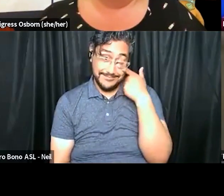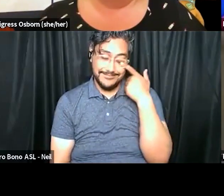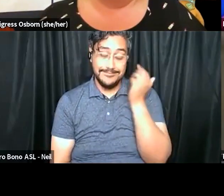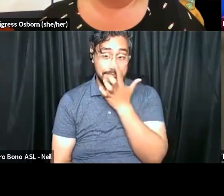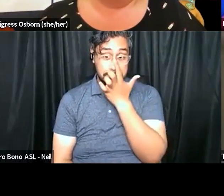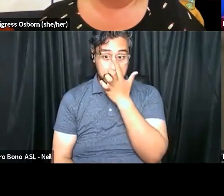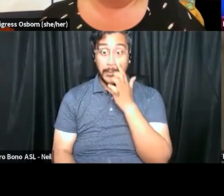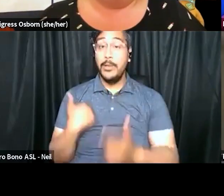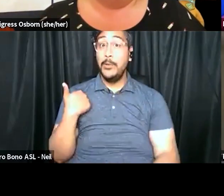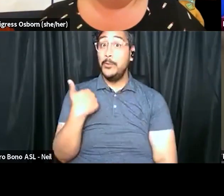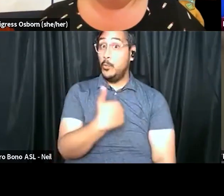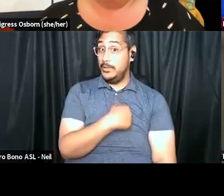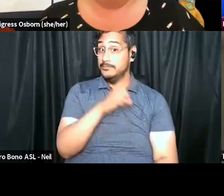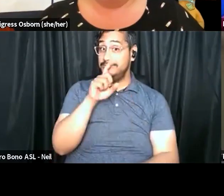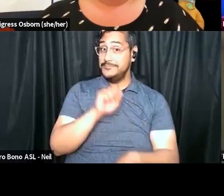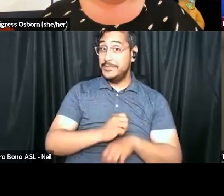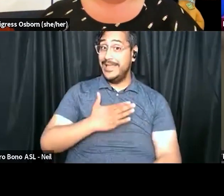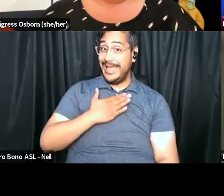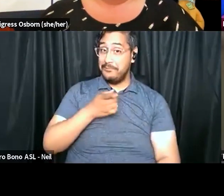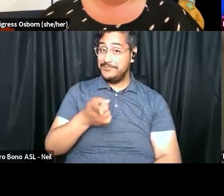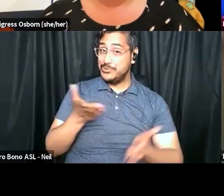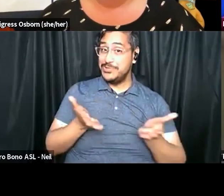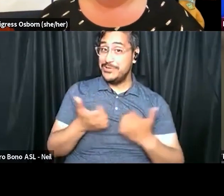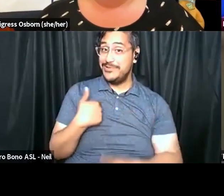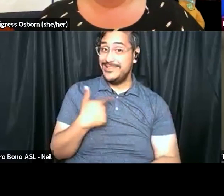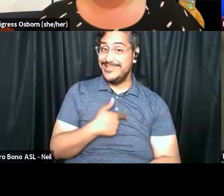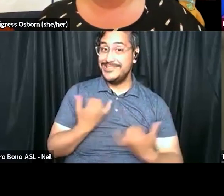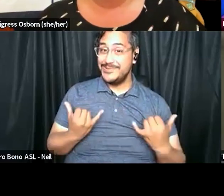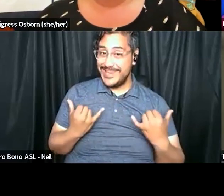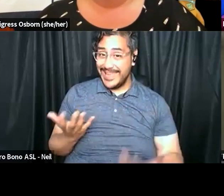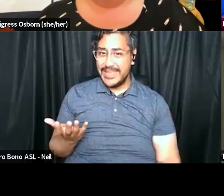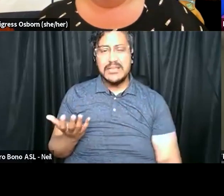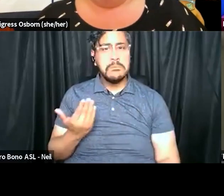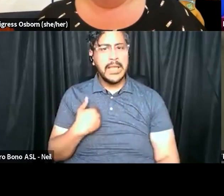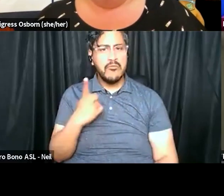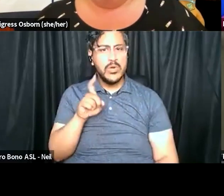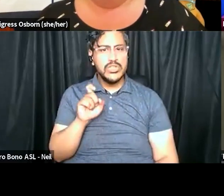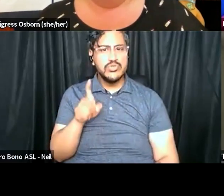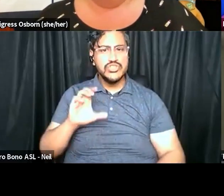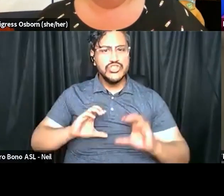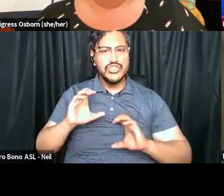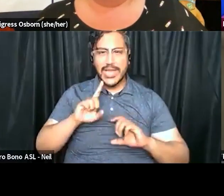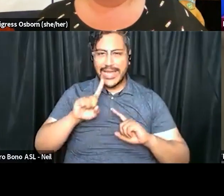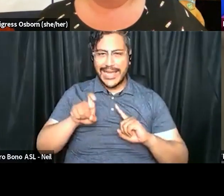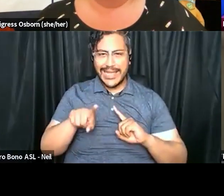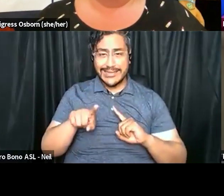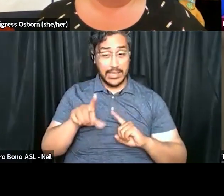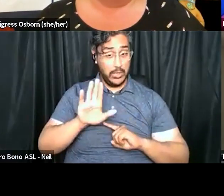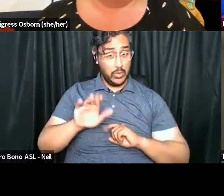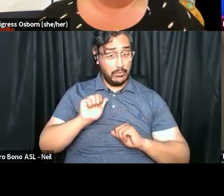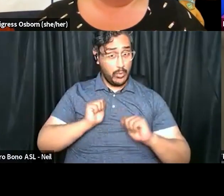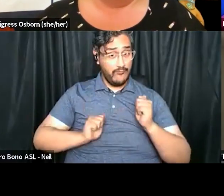We're really glad that you can be here with us today. There's a question in the chat about whether or not your performances